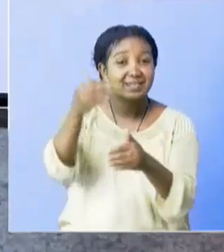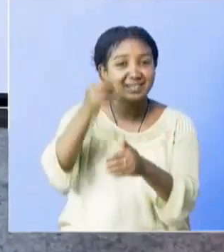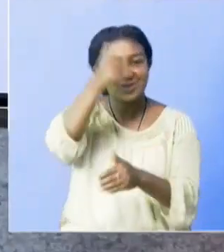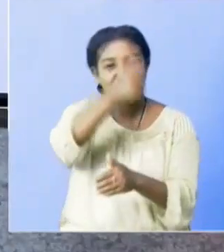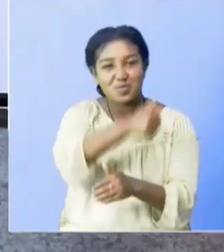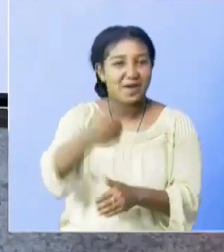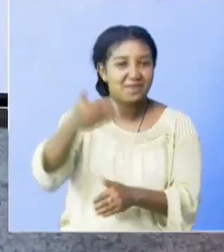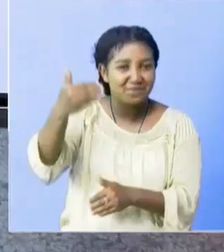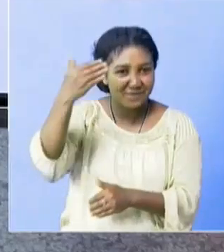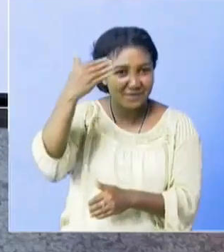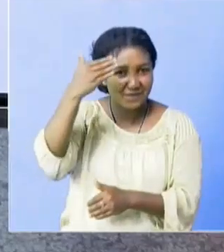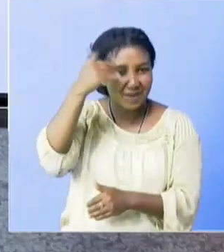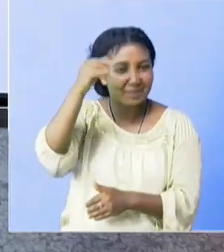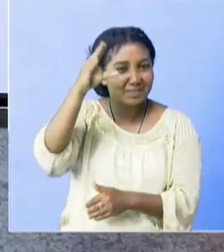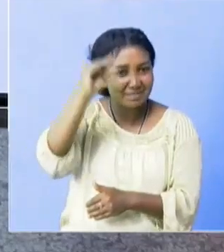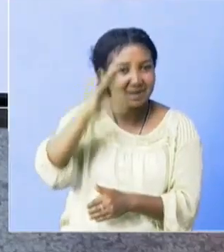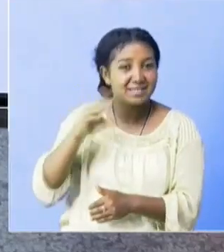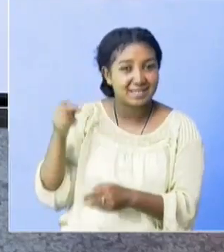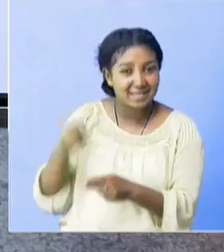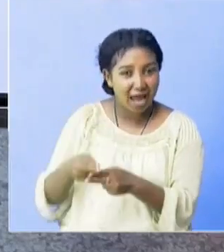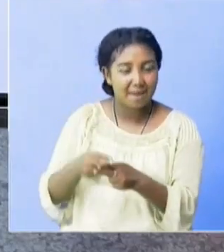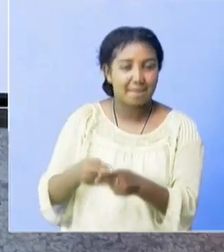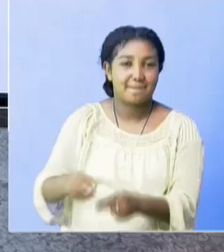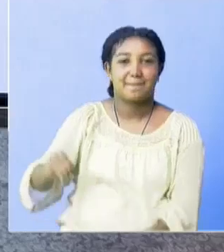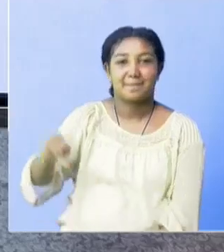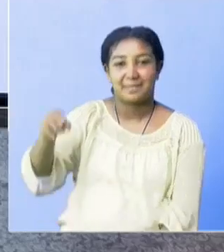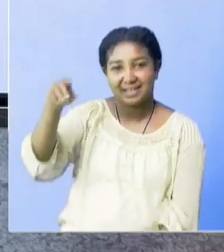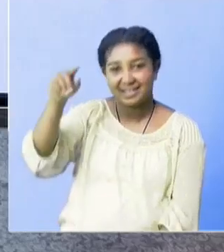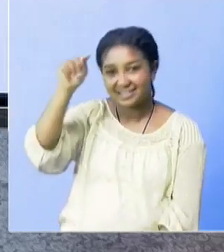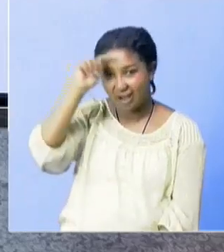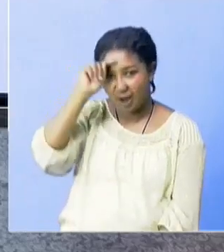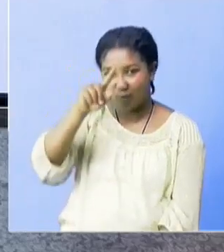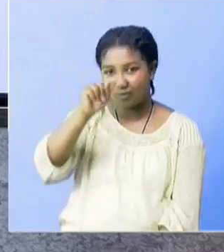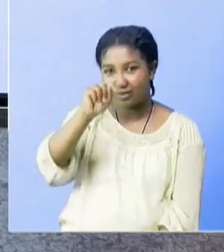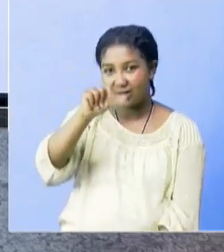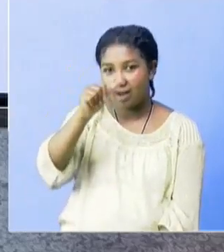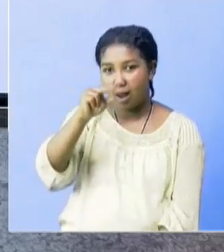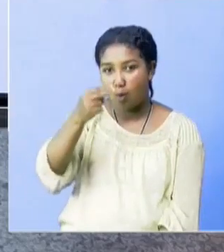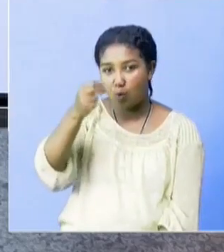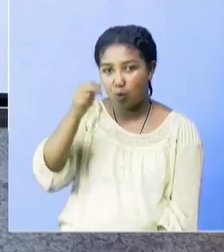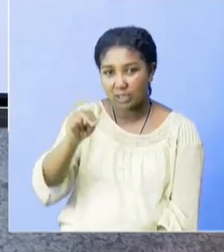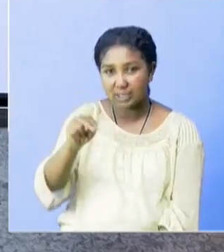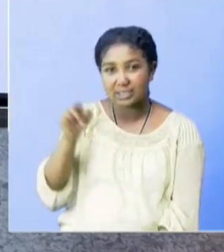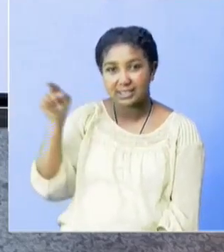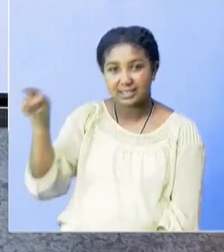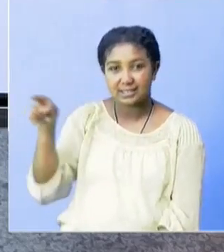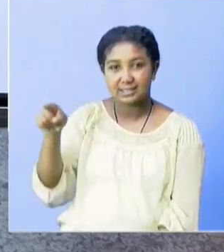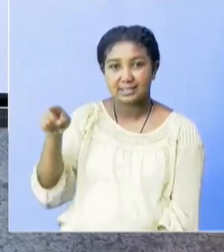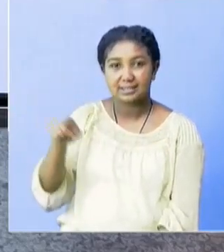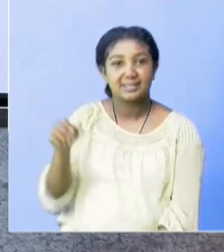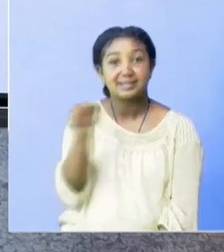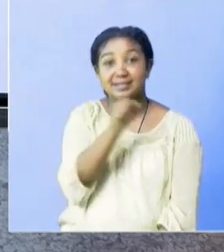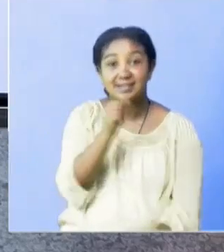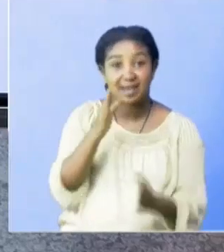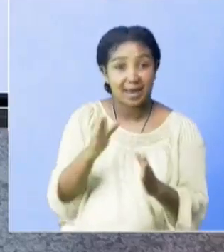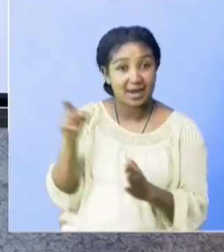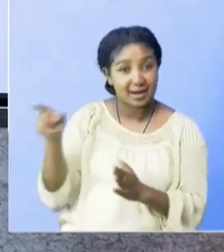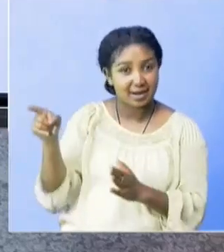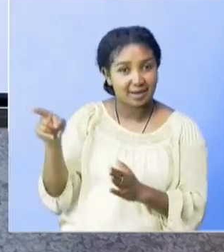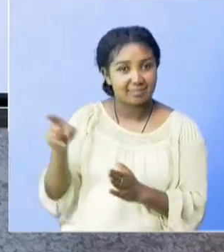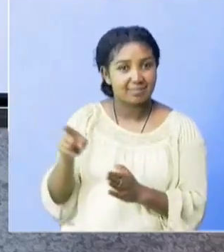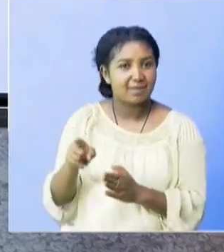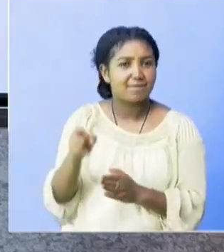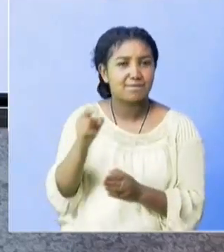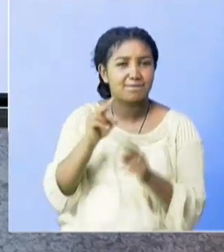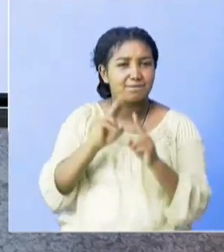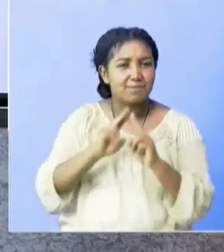Ethiopian famous person is Tilahun Gassese. He is a singer and also he is